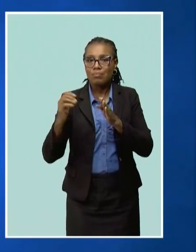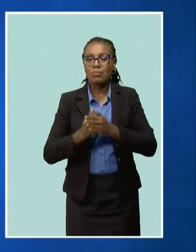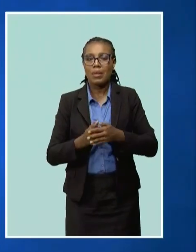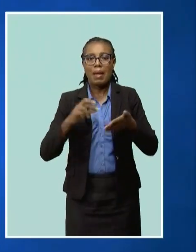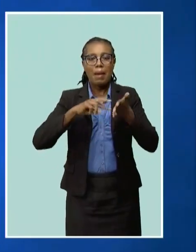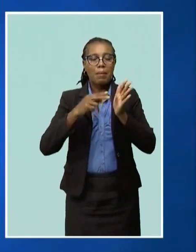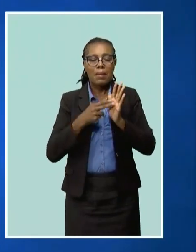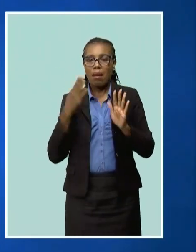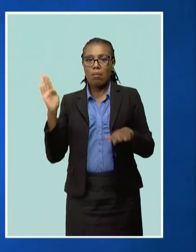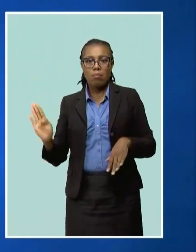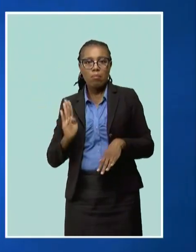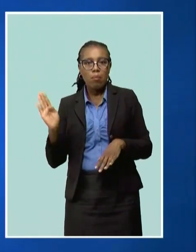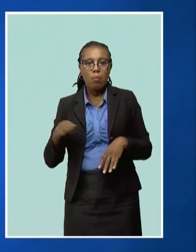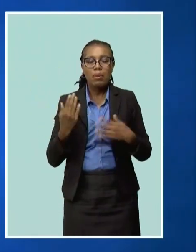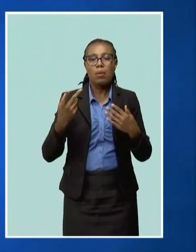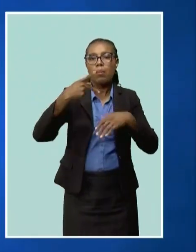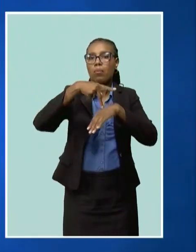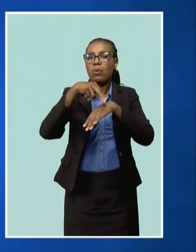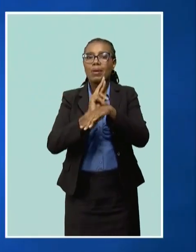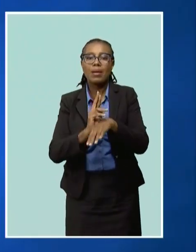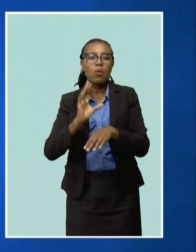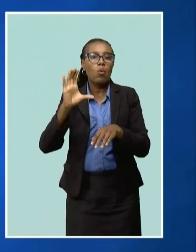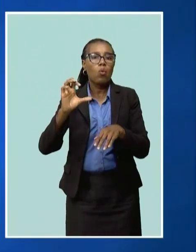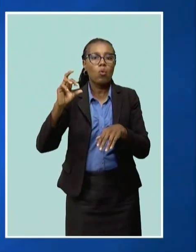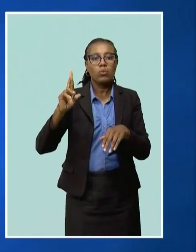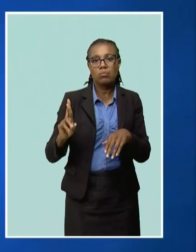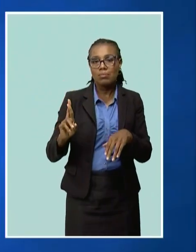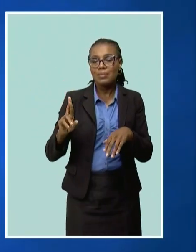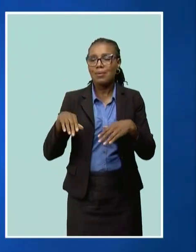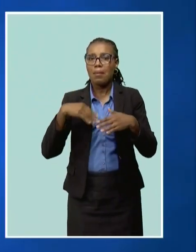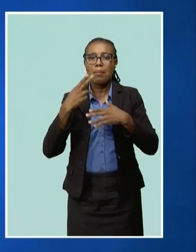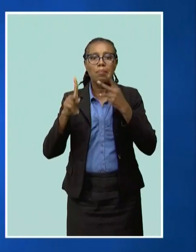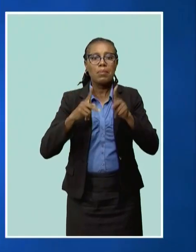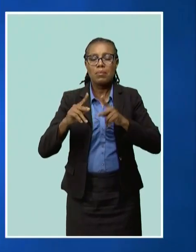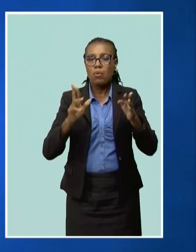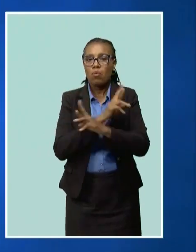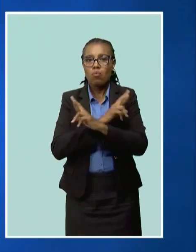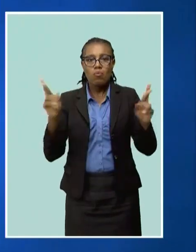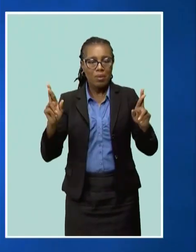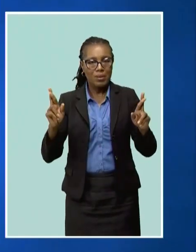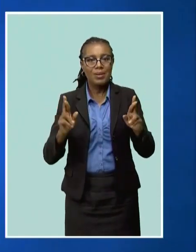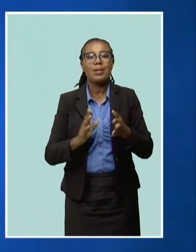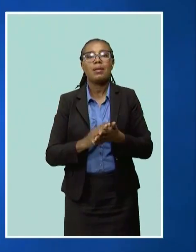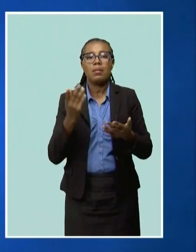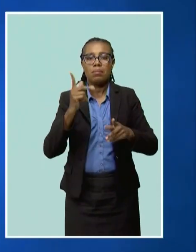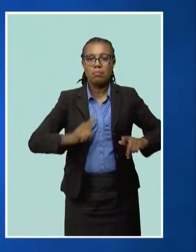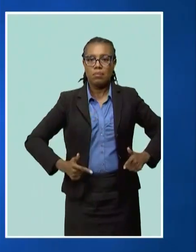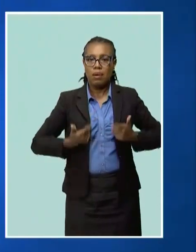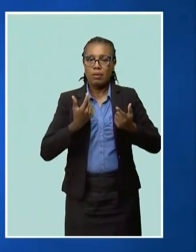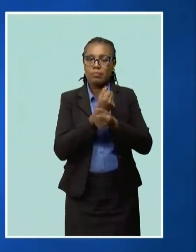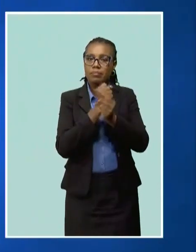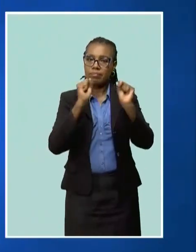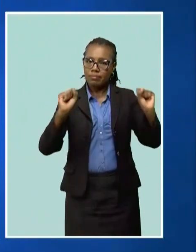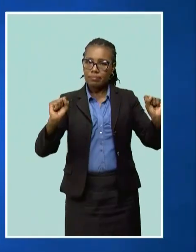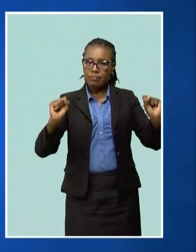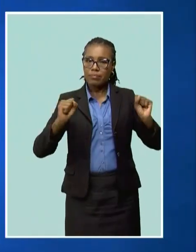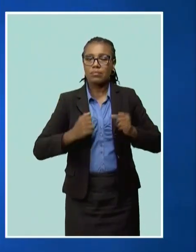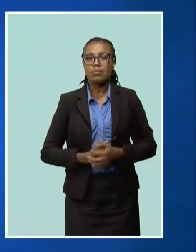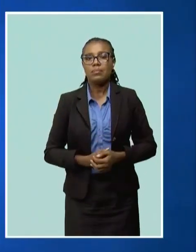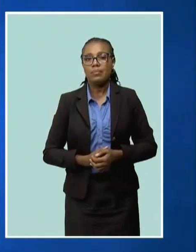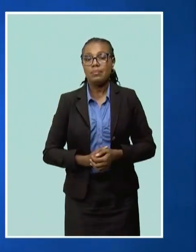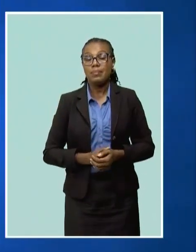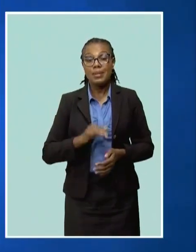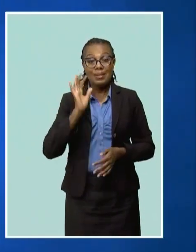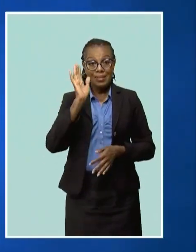it's the Barbados, whether it's Puerto Rico, whether it's Costa Rica, that the people are ready to respond and lives are saved. The Tsunami Sensitization